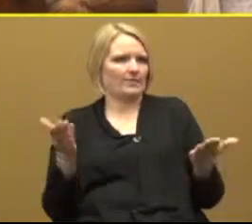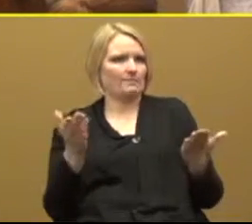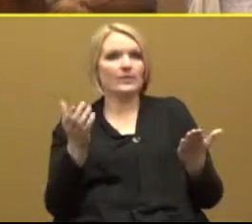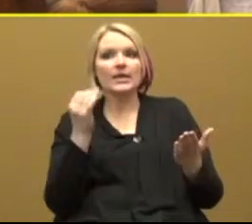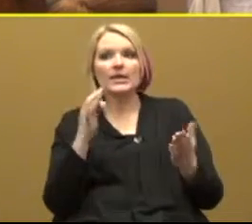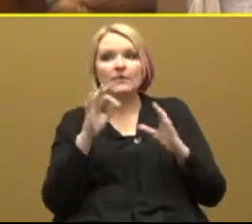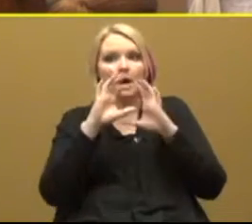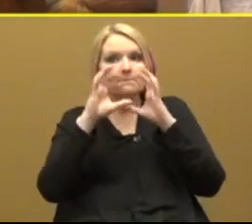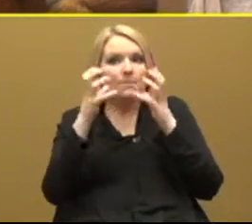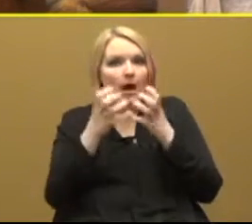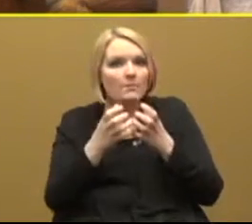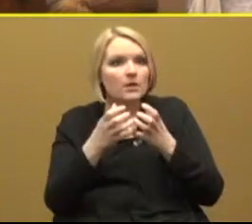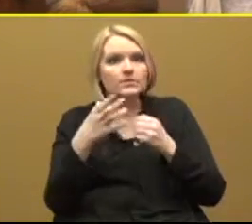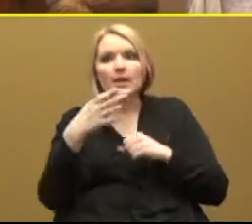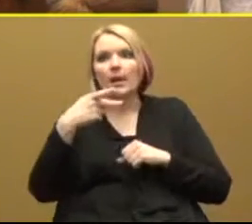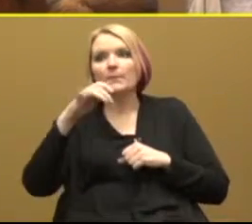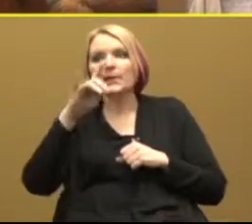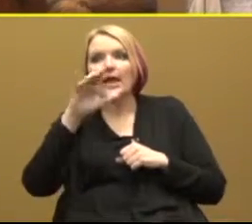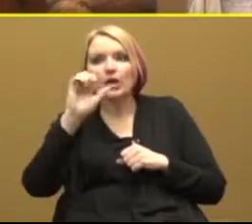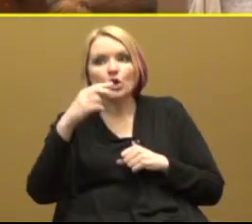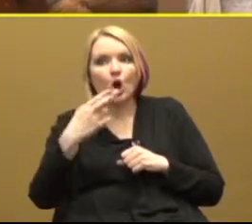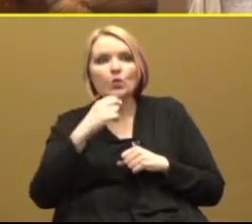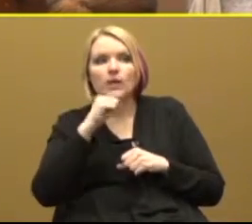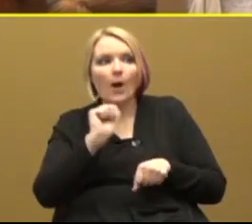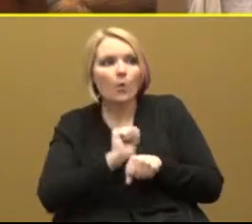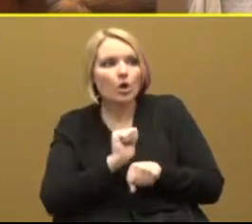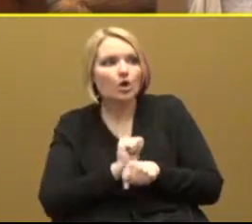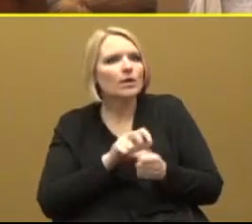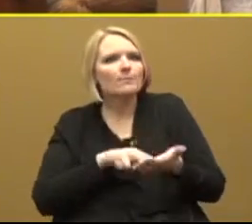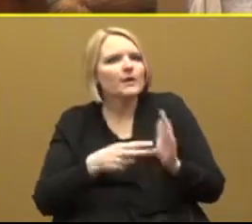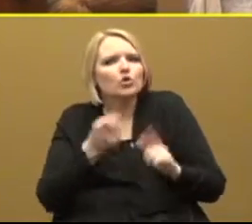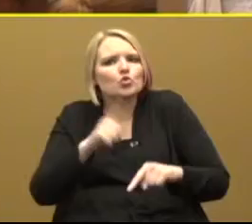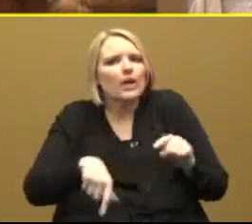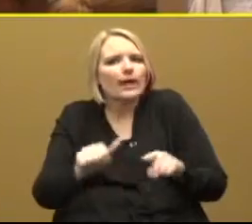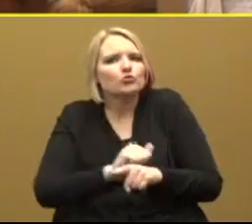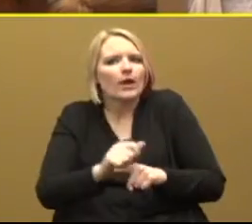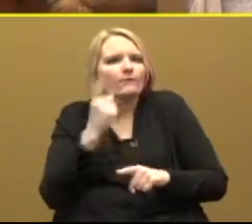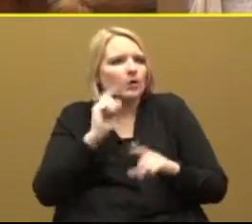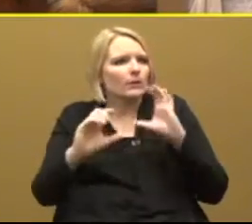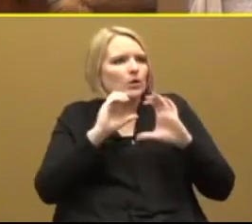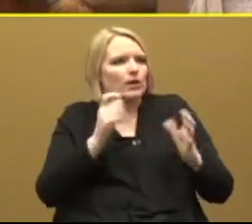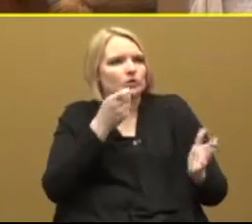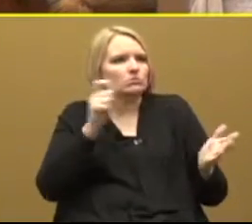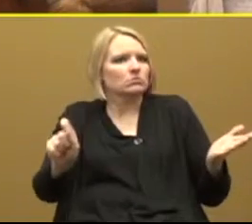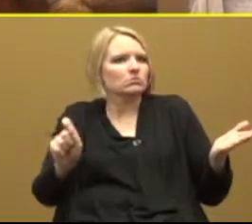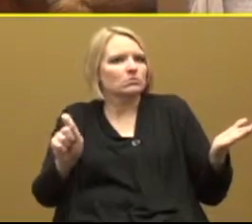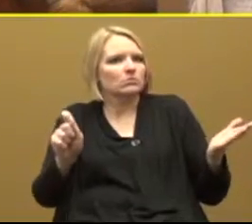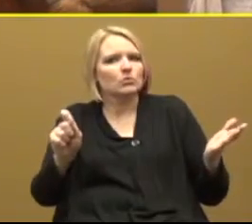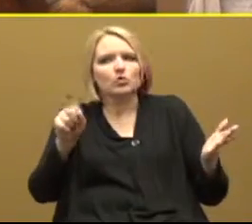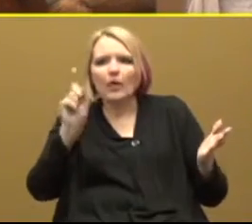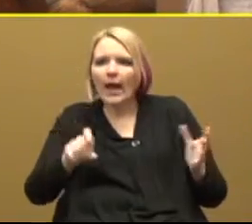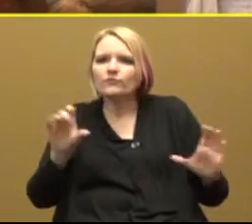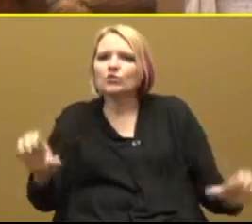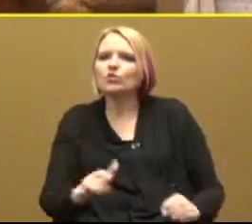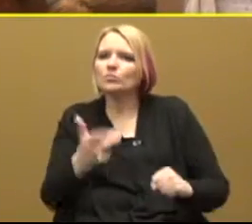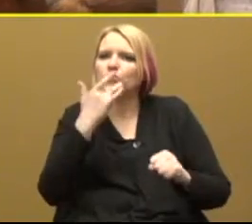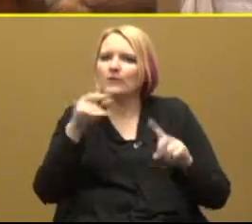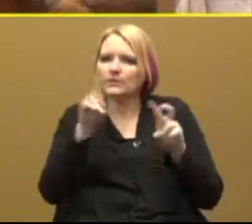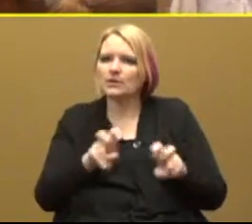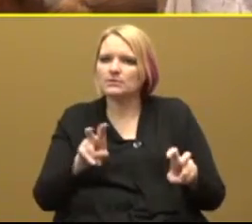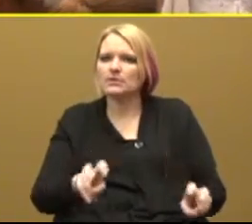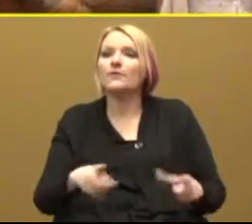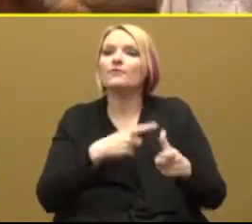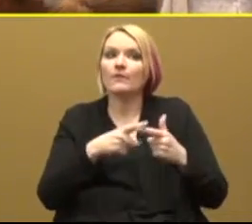if bubbles and Play-Doh aren't going to do it, you're not going to be able to train communication. So you do your preference assessment, and then you